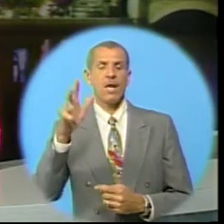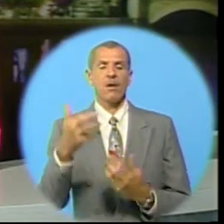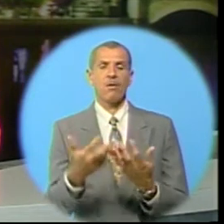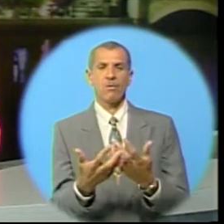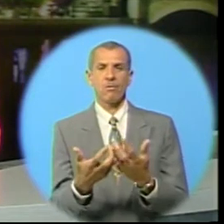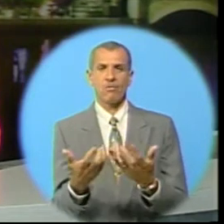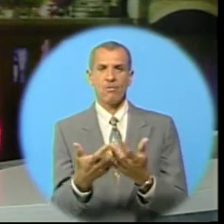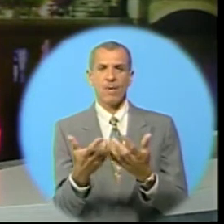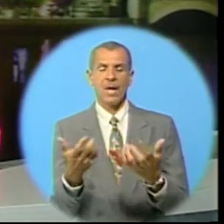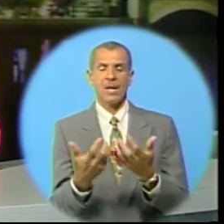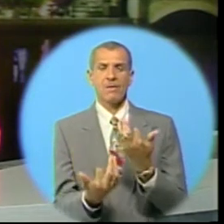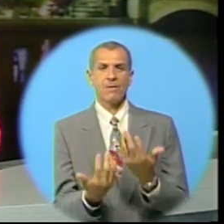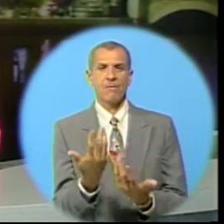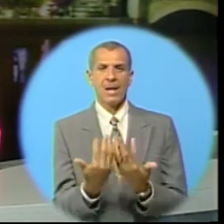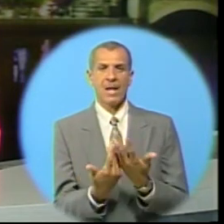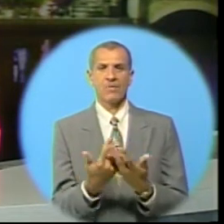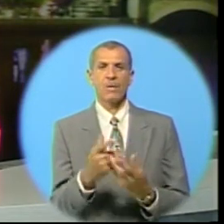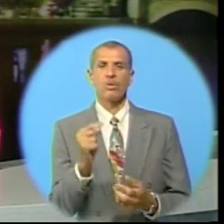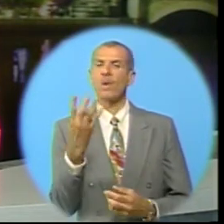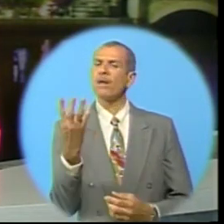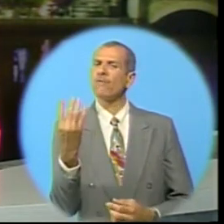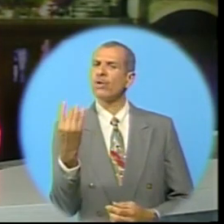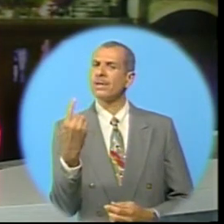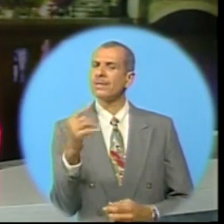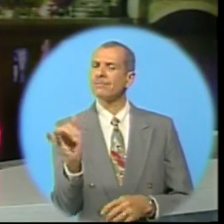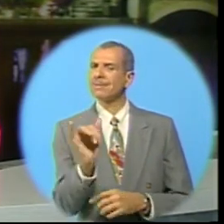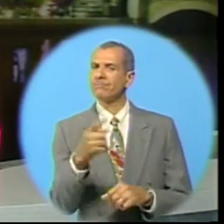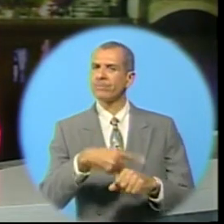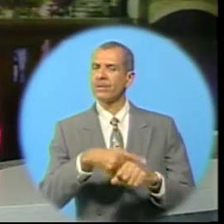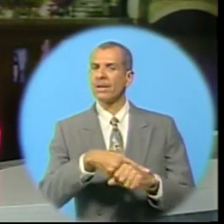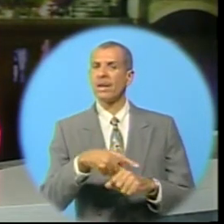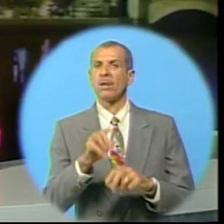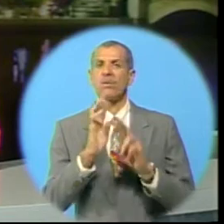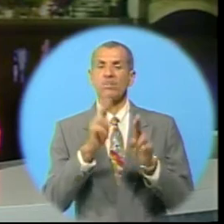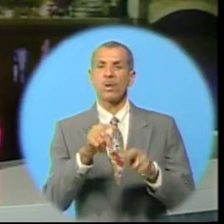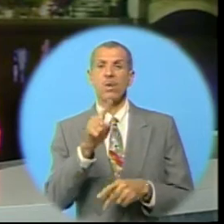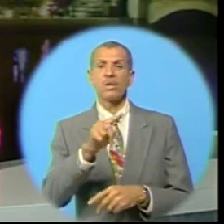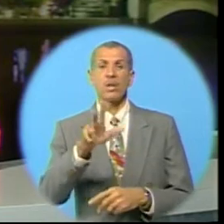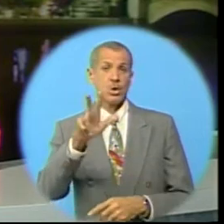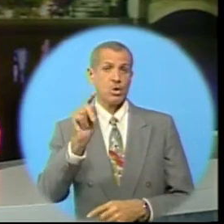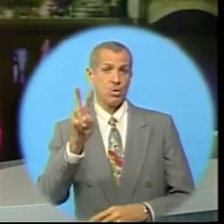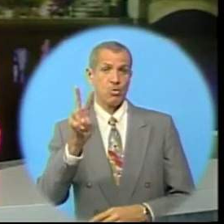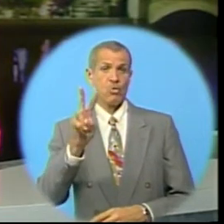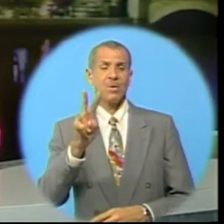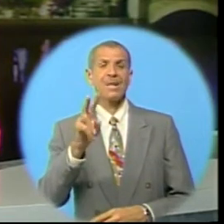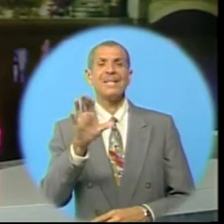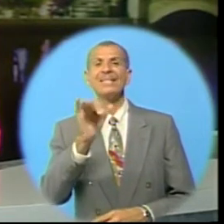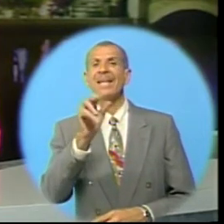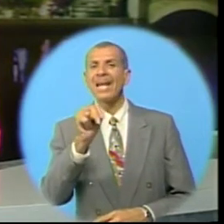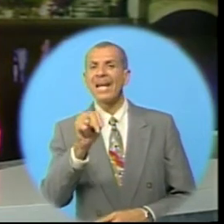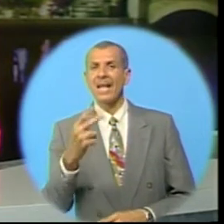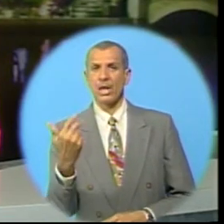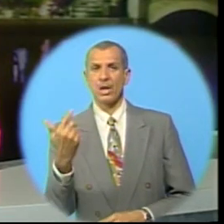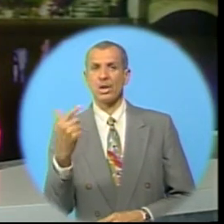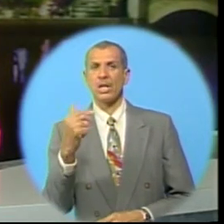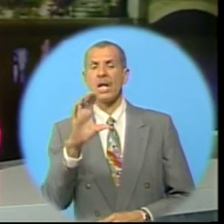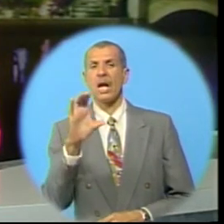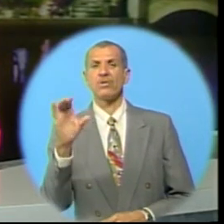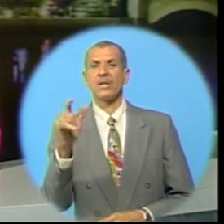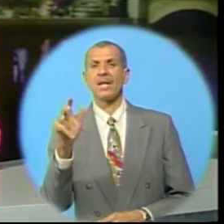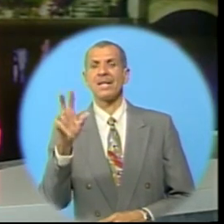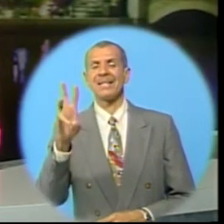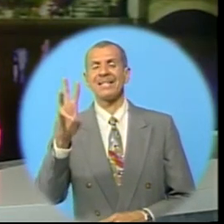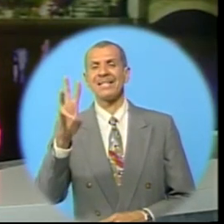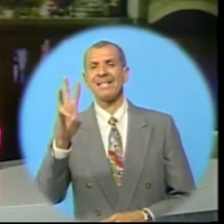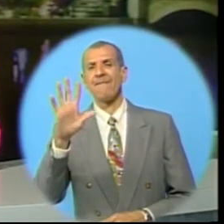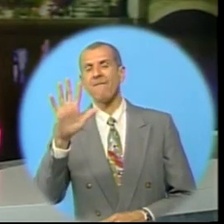fires. Now in 2014, for the same period, the fire service responded to 132 cane and